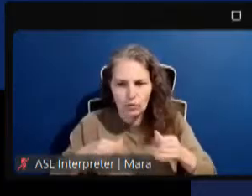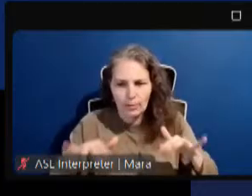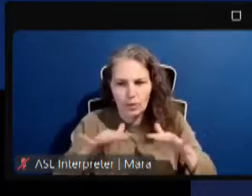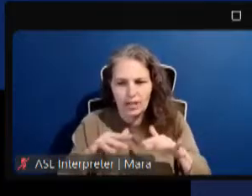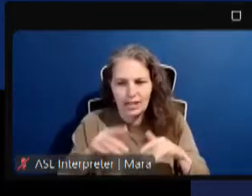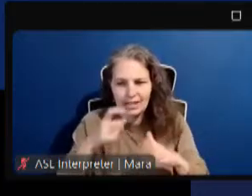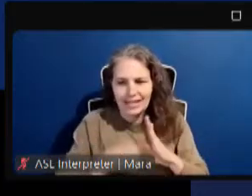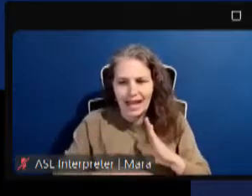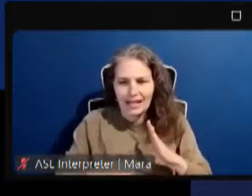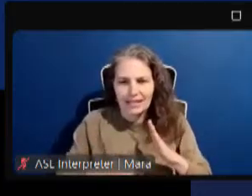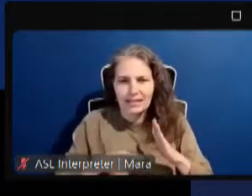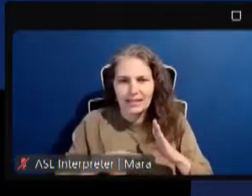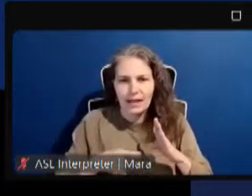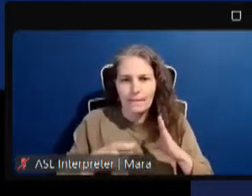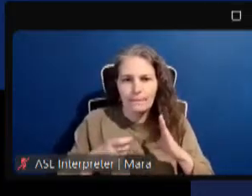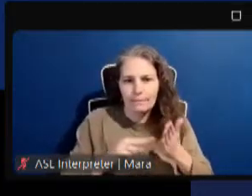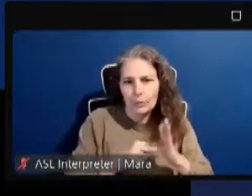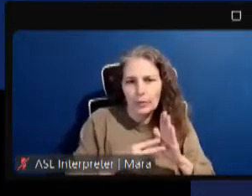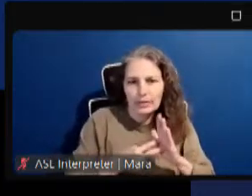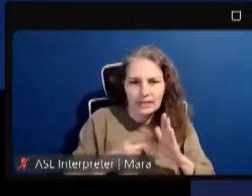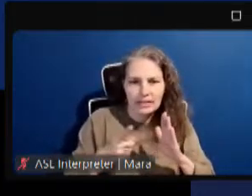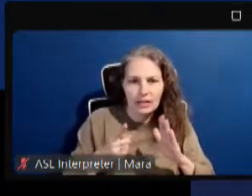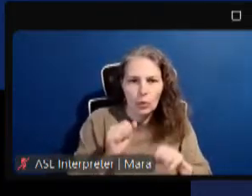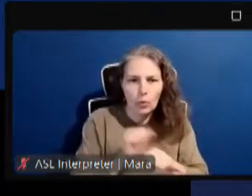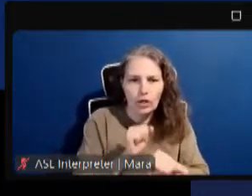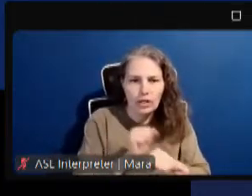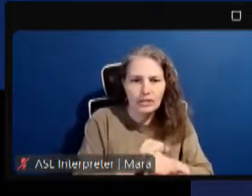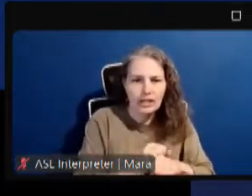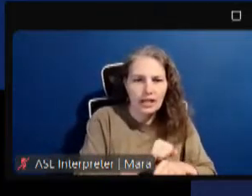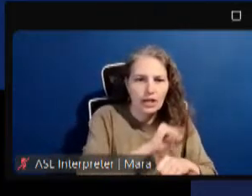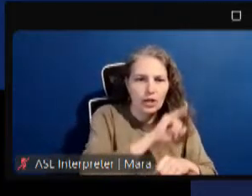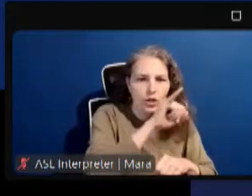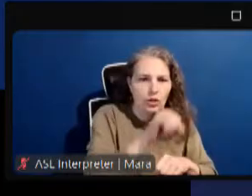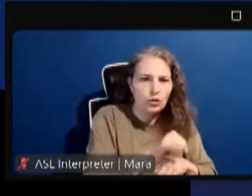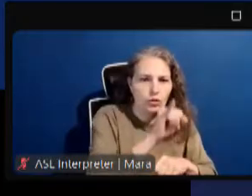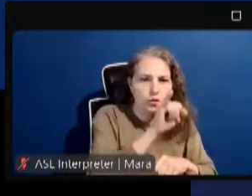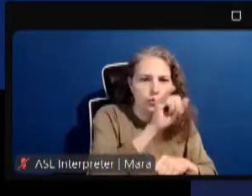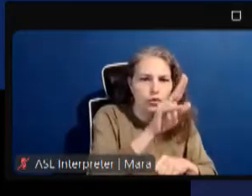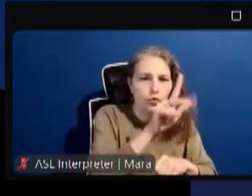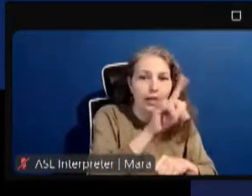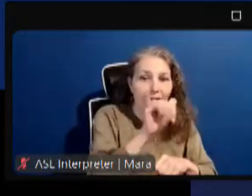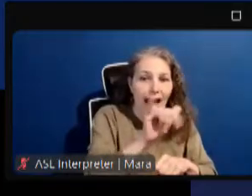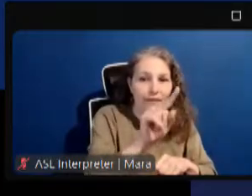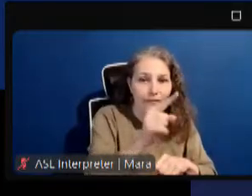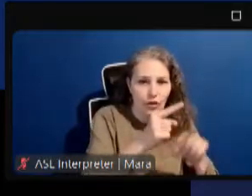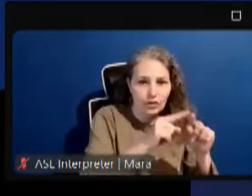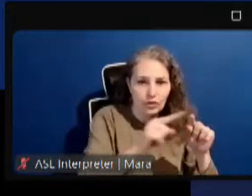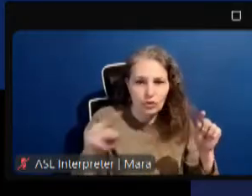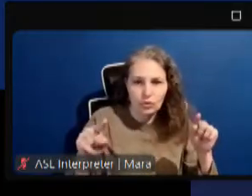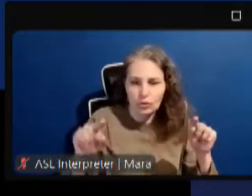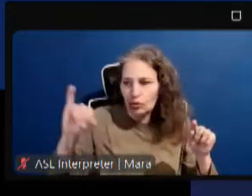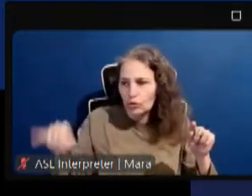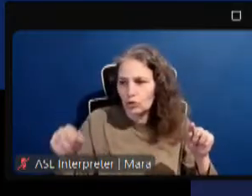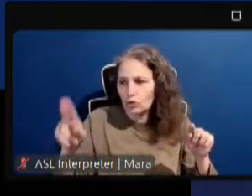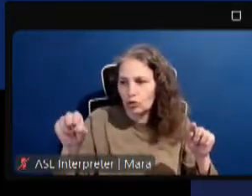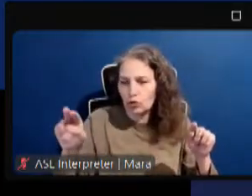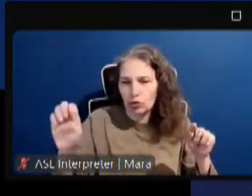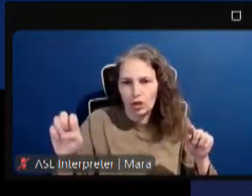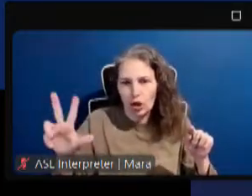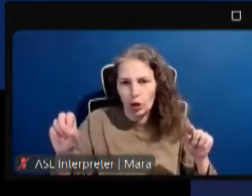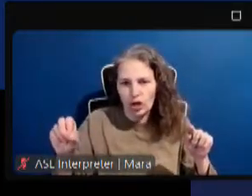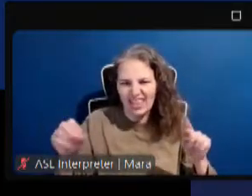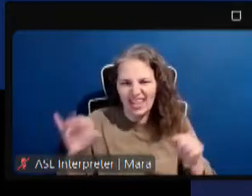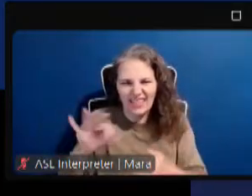purposes works on a fiscal year, which begins July 1st and ends on June 30th. So if your home was